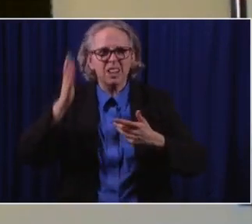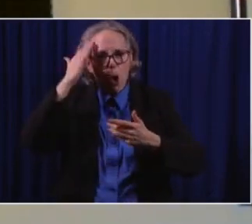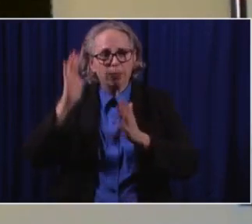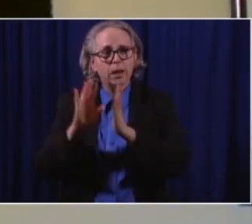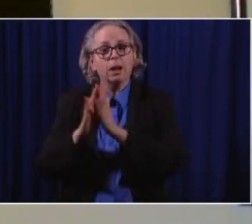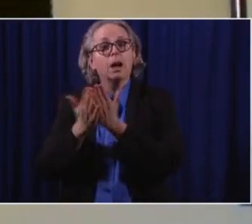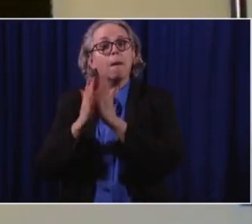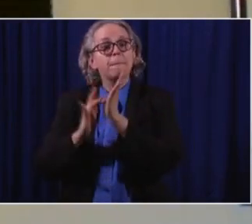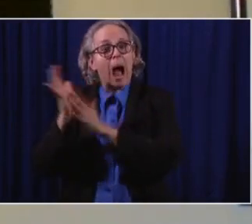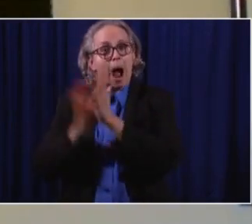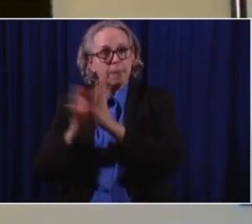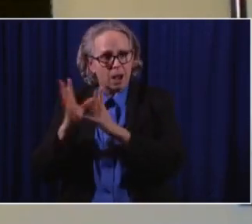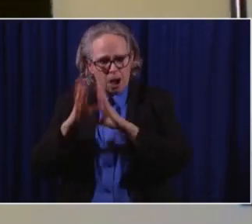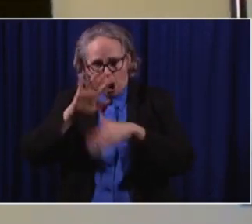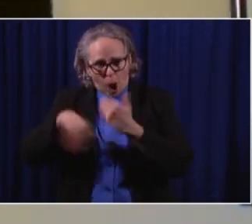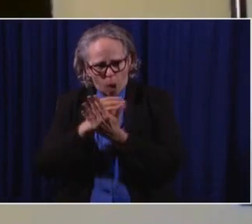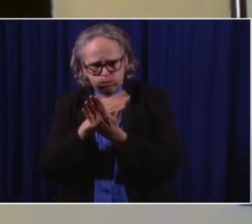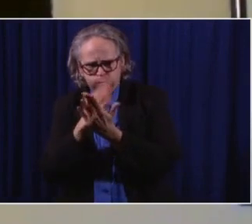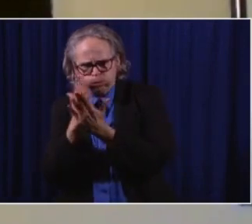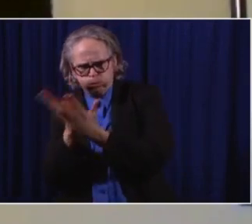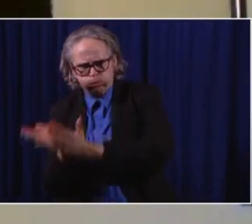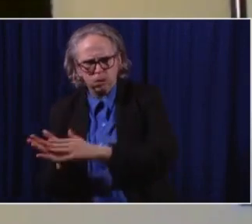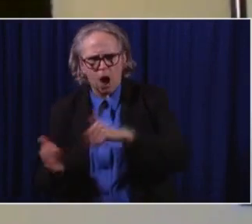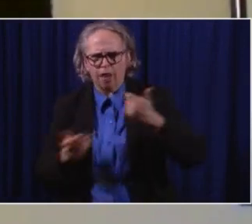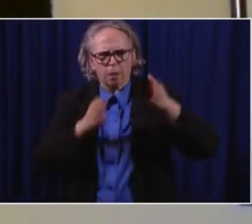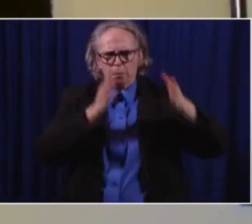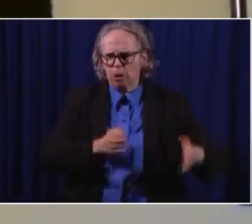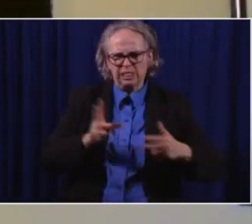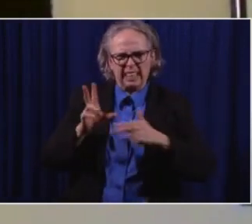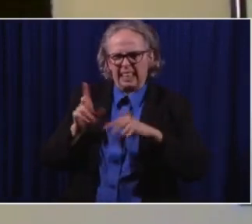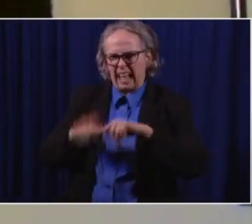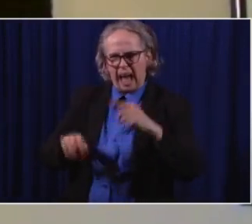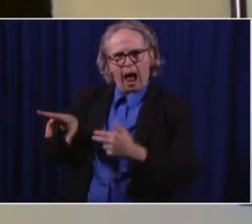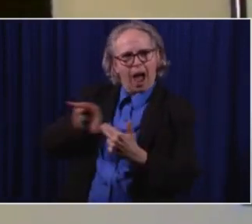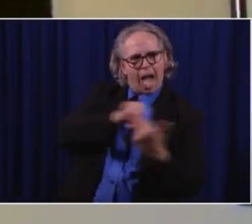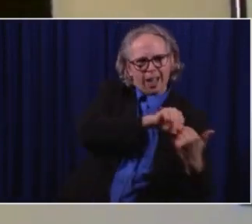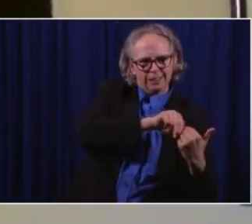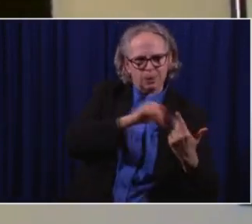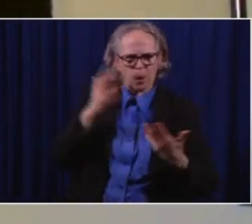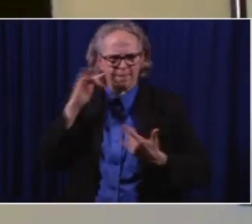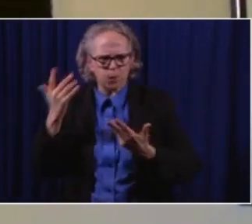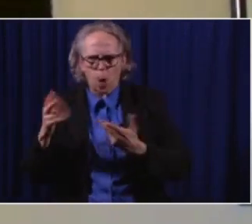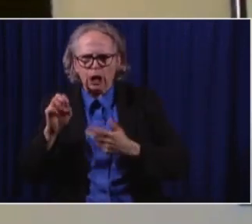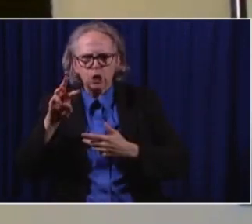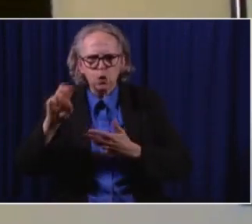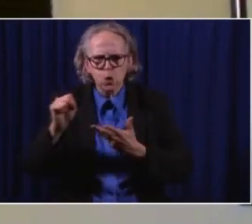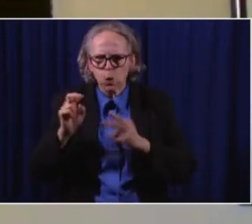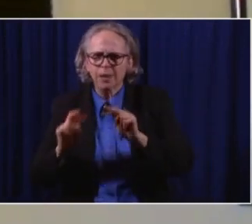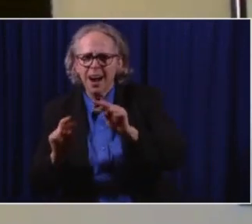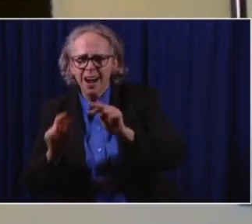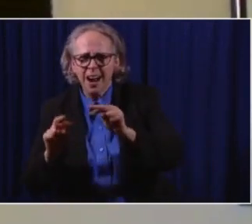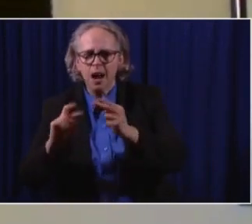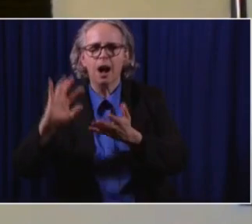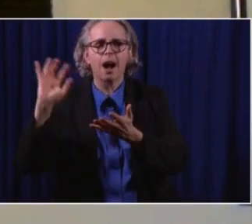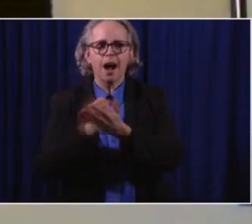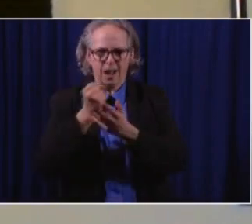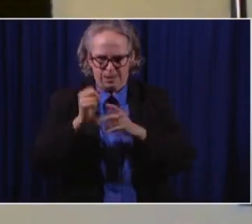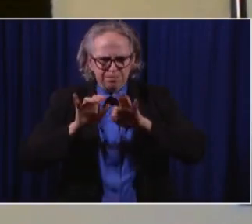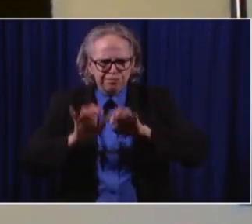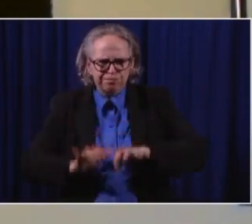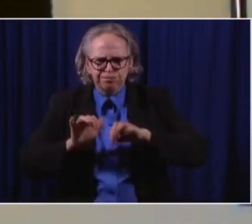recapture the lines and actually file a story. That's one way to beat